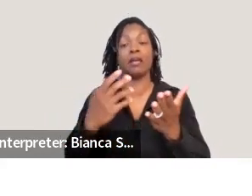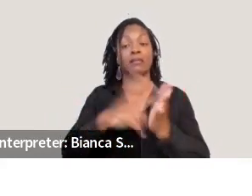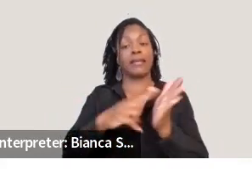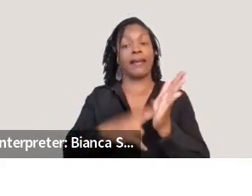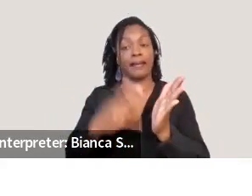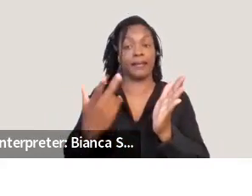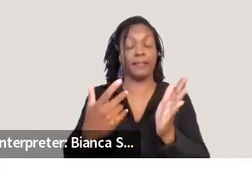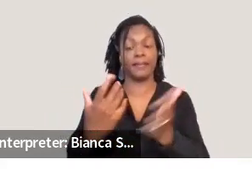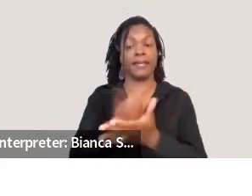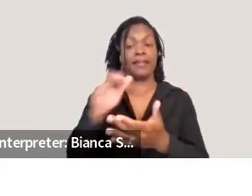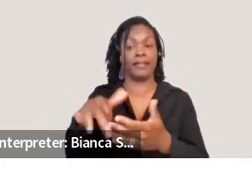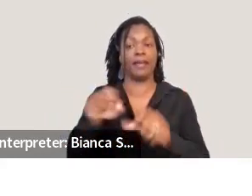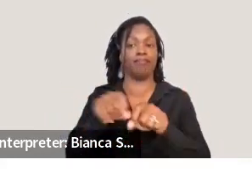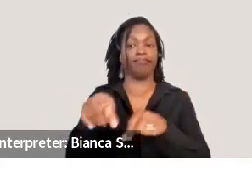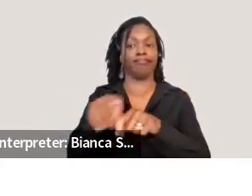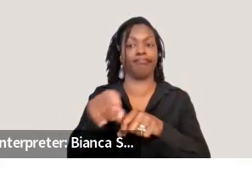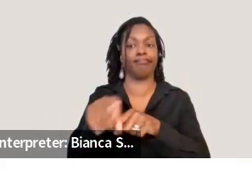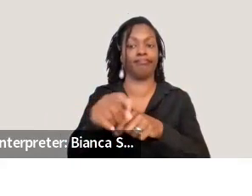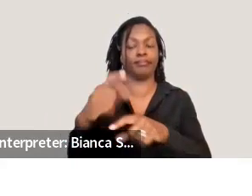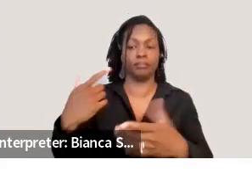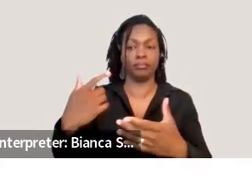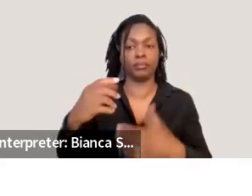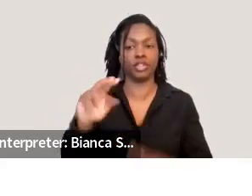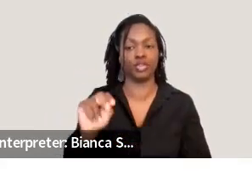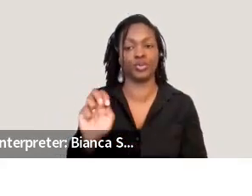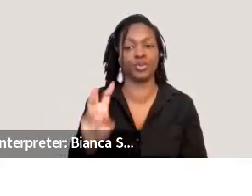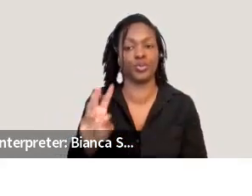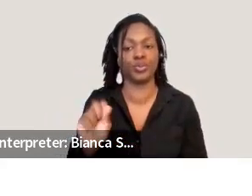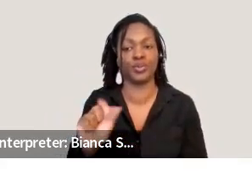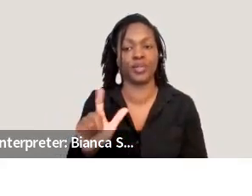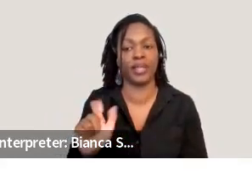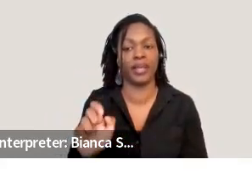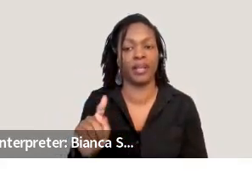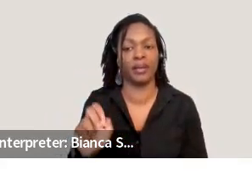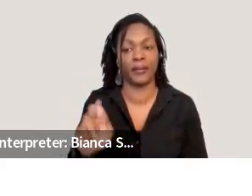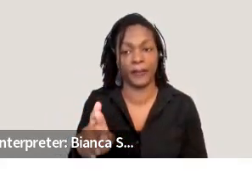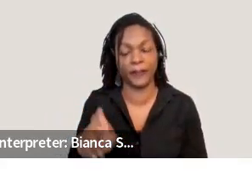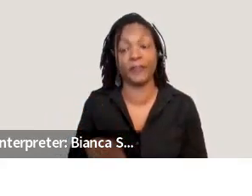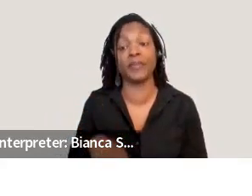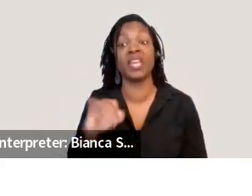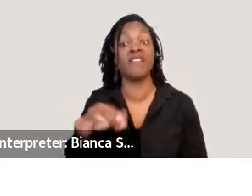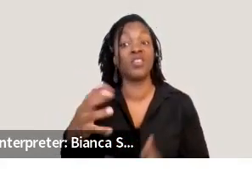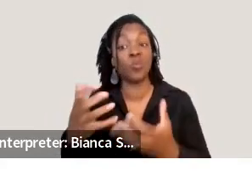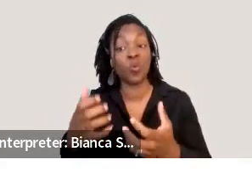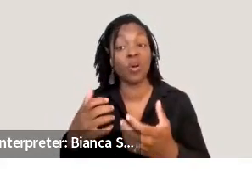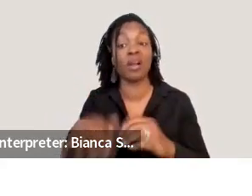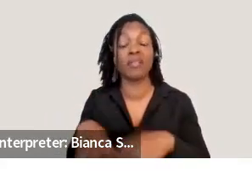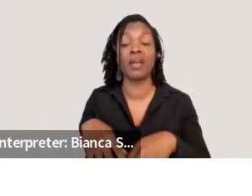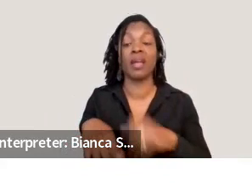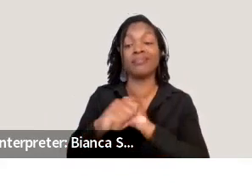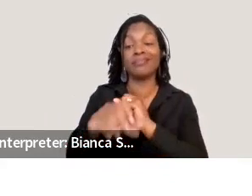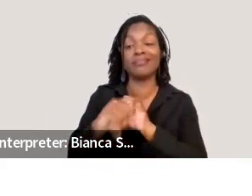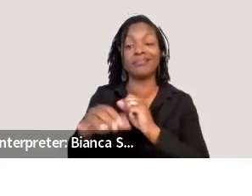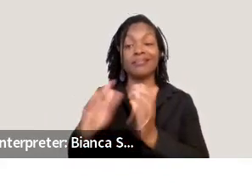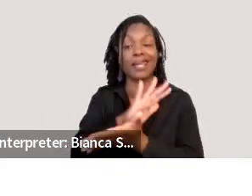questions. So if you would like for us to send flyers or posters, if you want to,